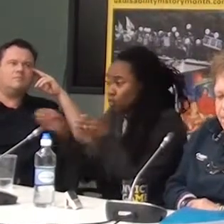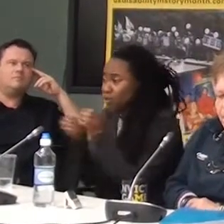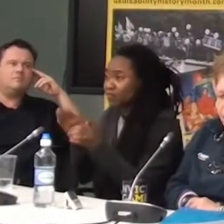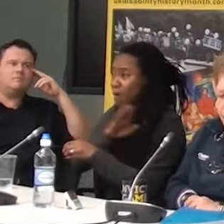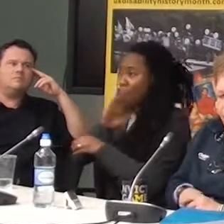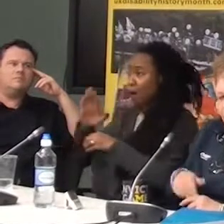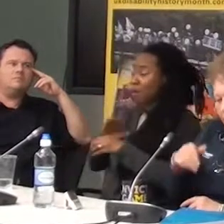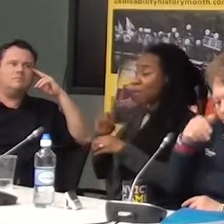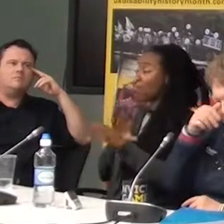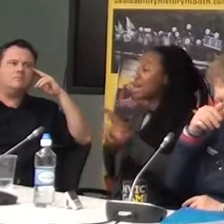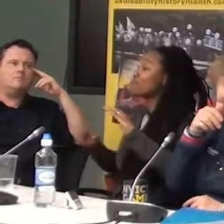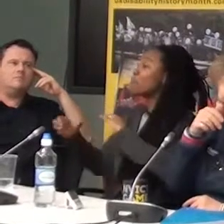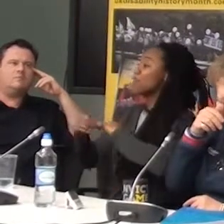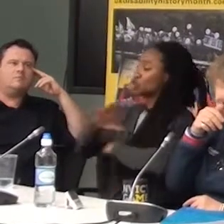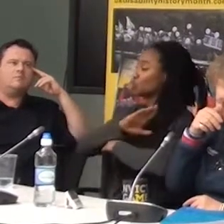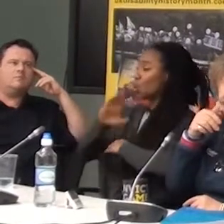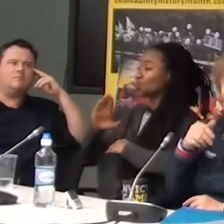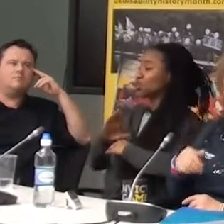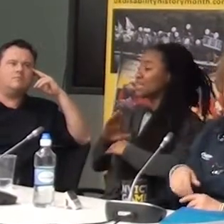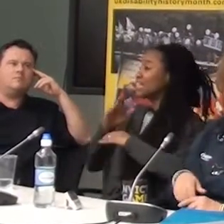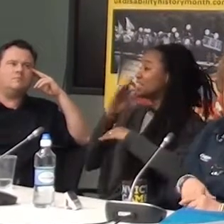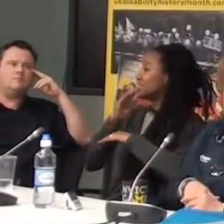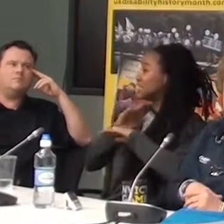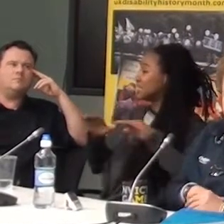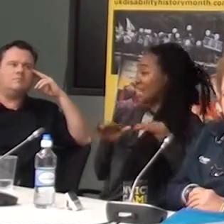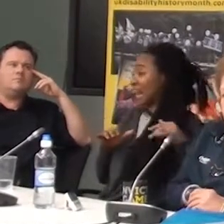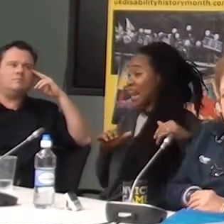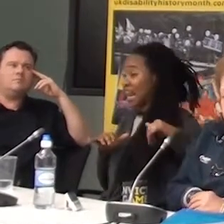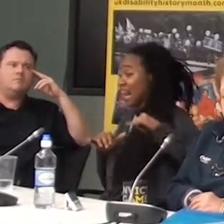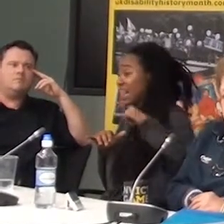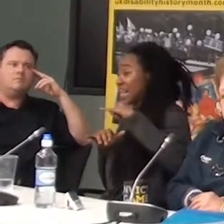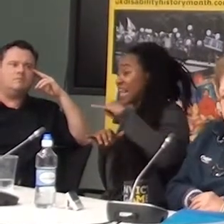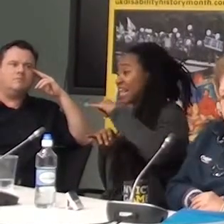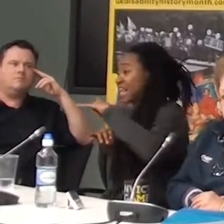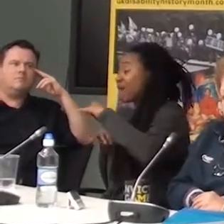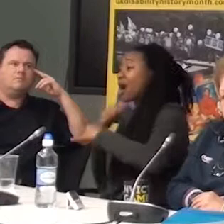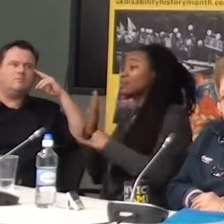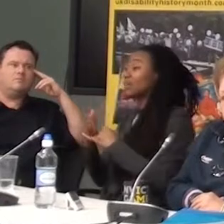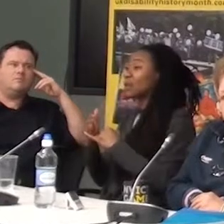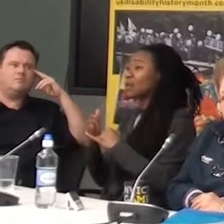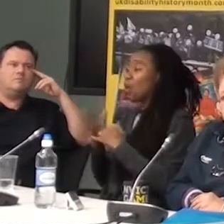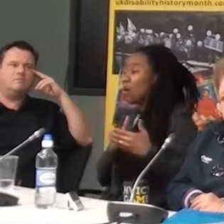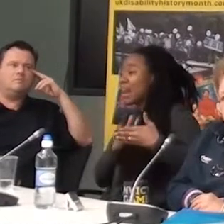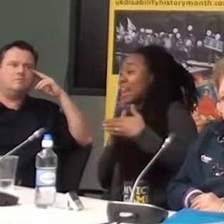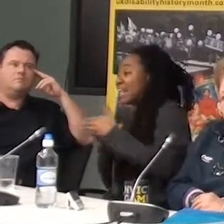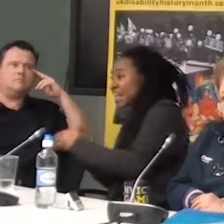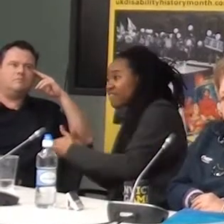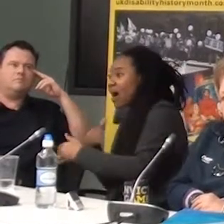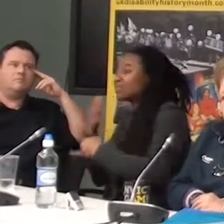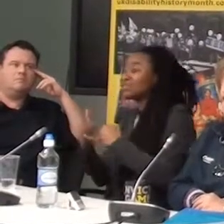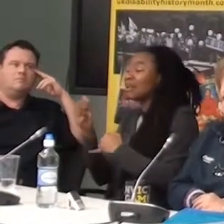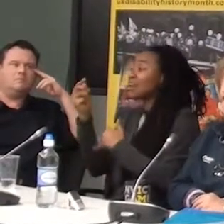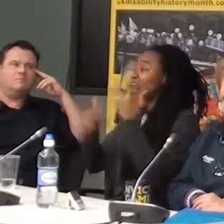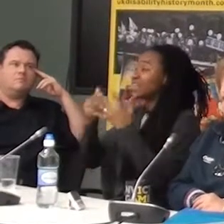the Caribbean soldiers did not leave the Caribbean until 1915, because